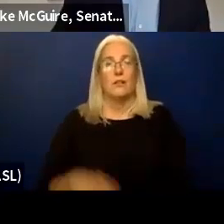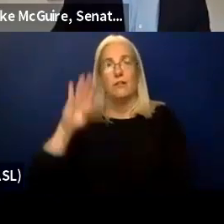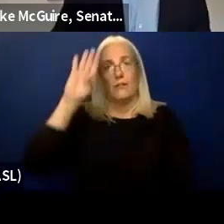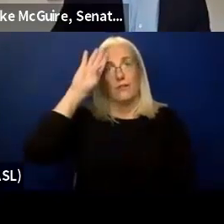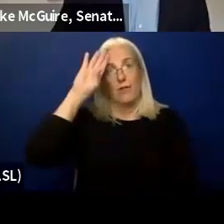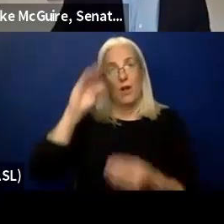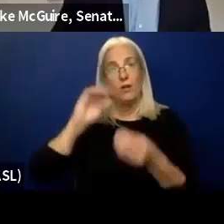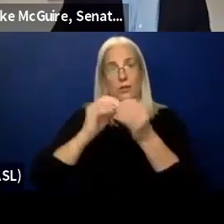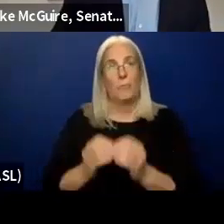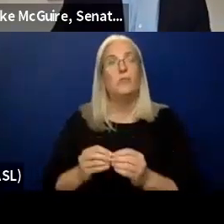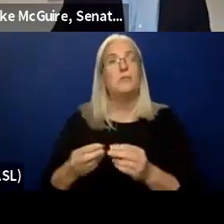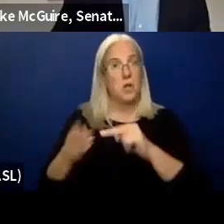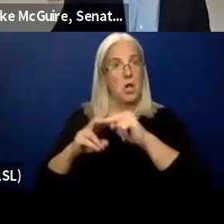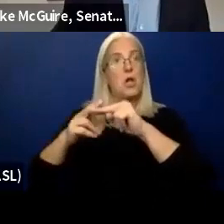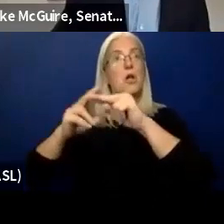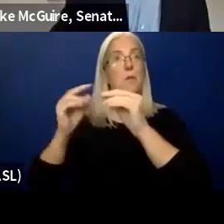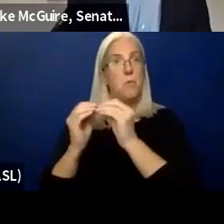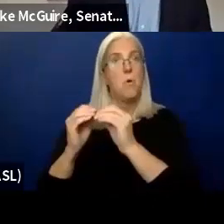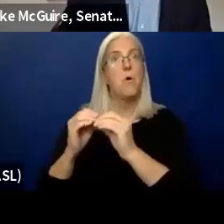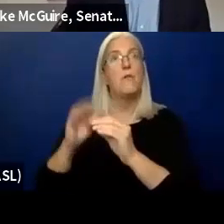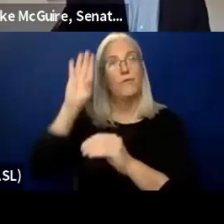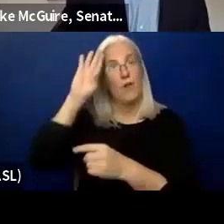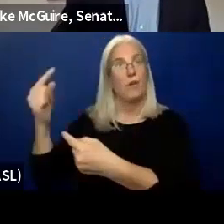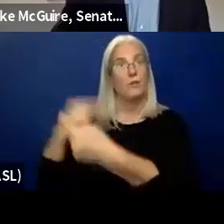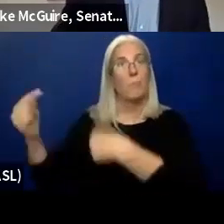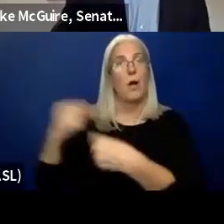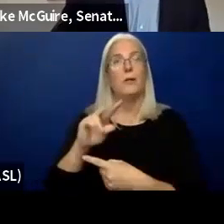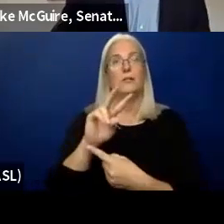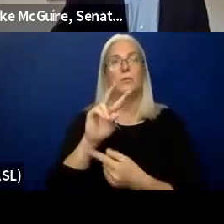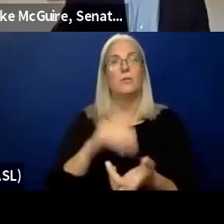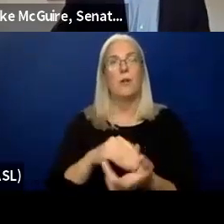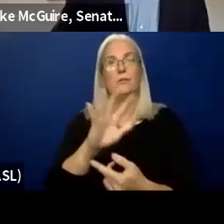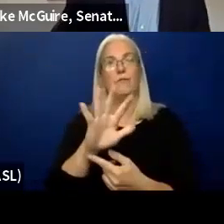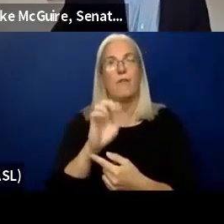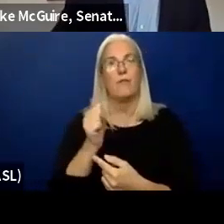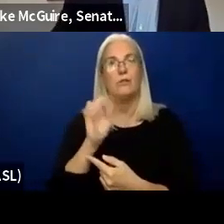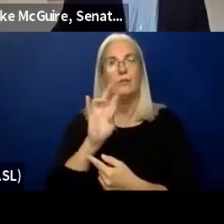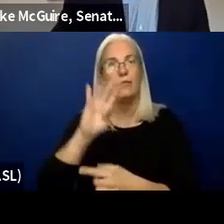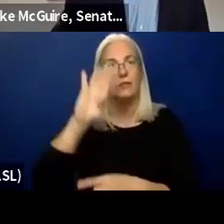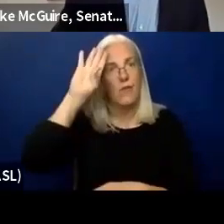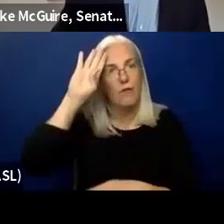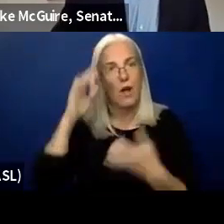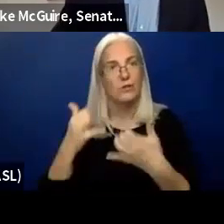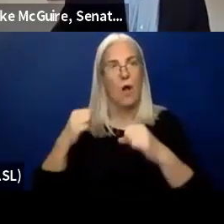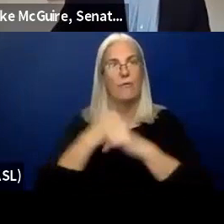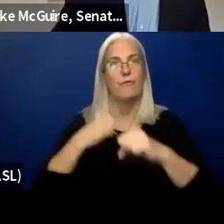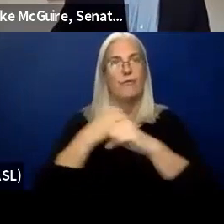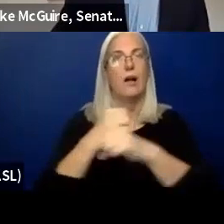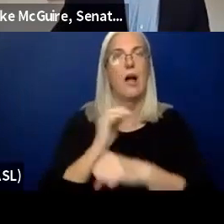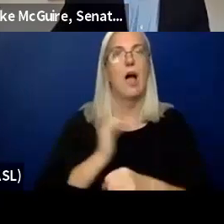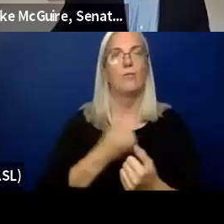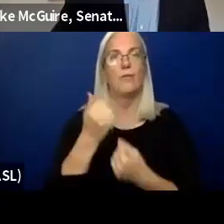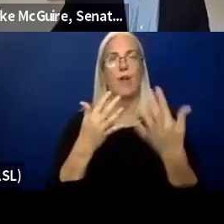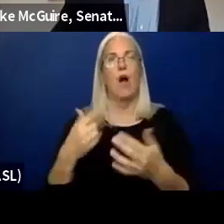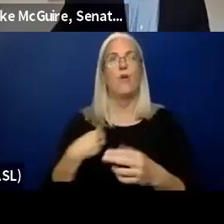up to 2,517 firefighters assigned to the incident, and that includes 22 helicopters. We still have